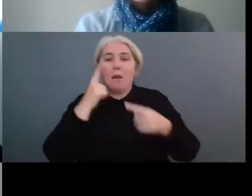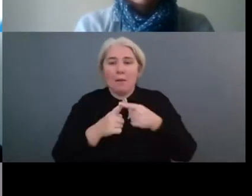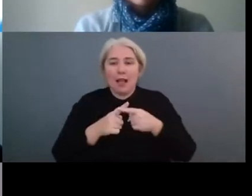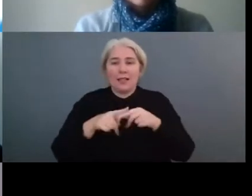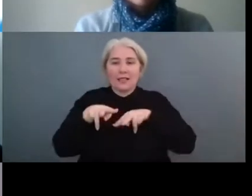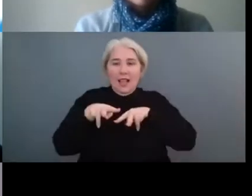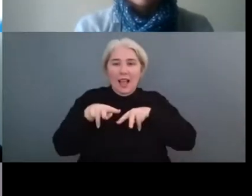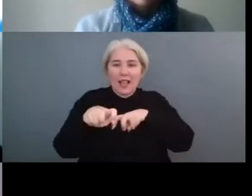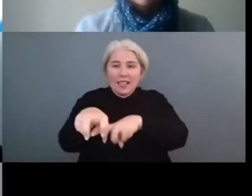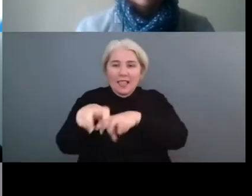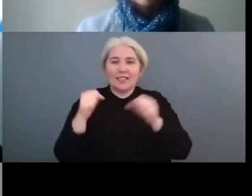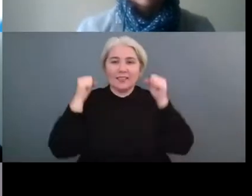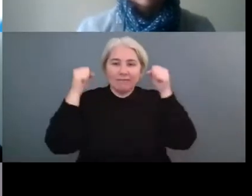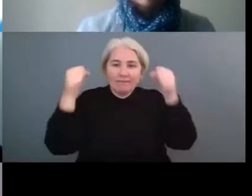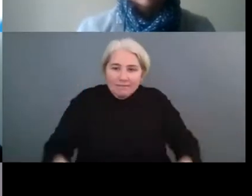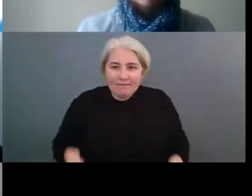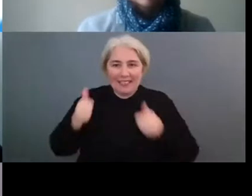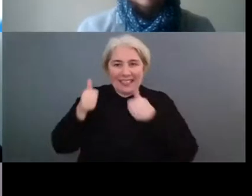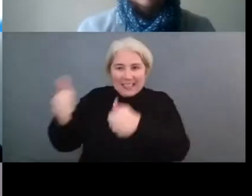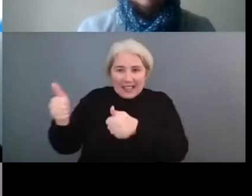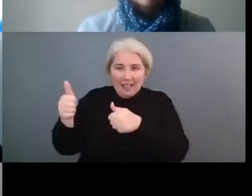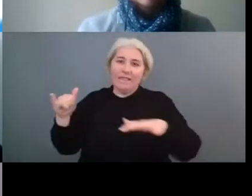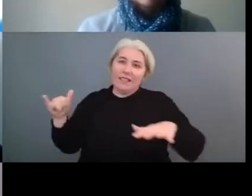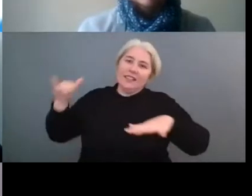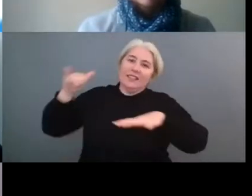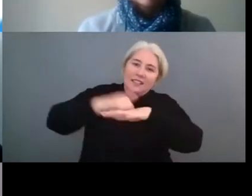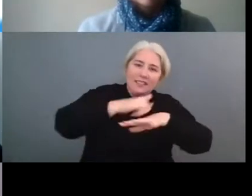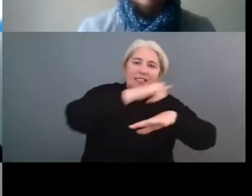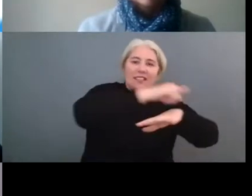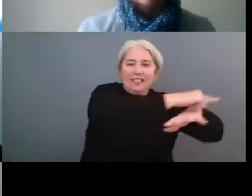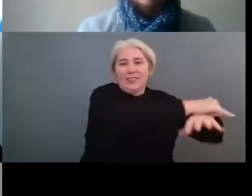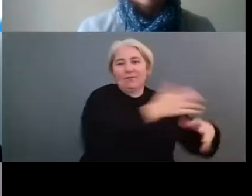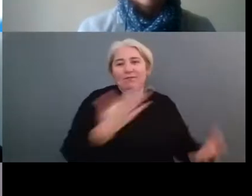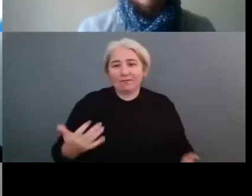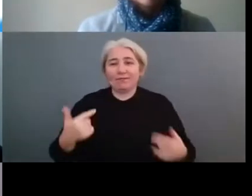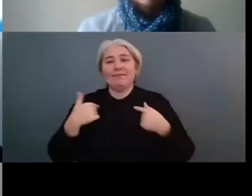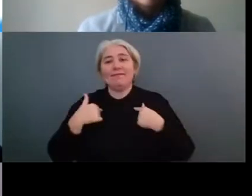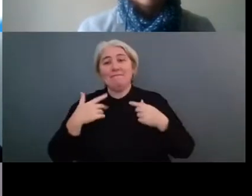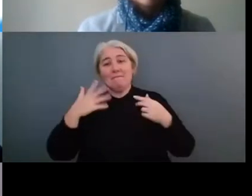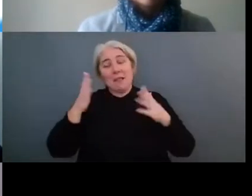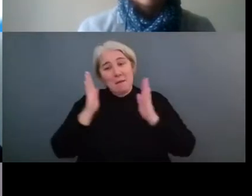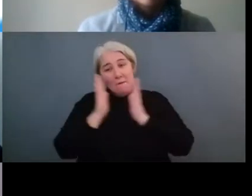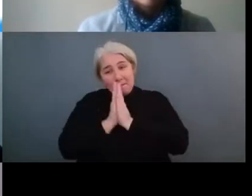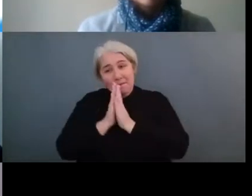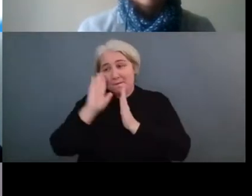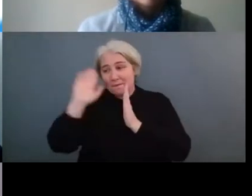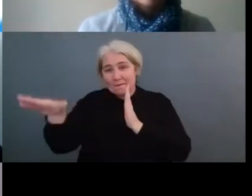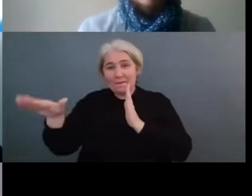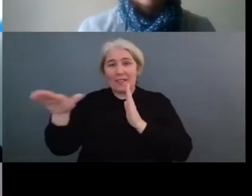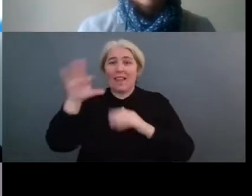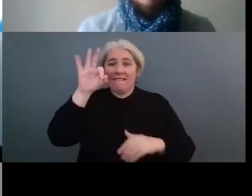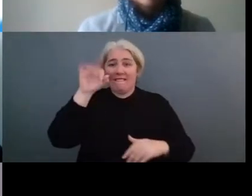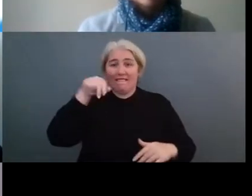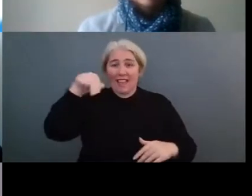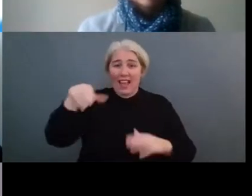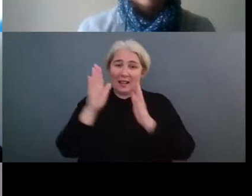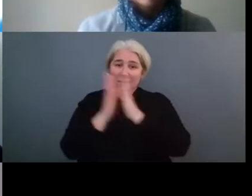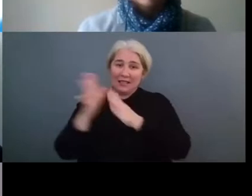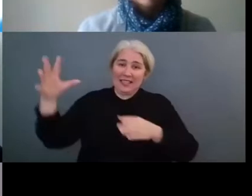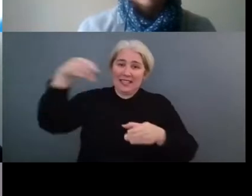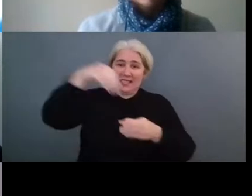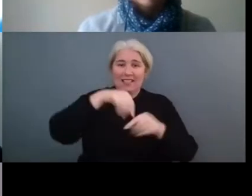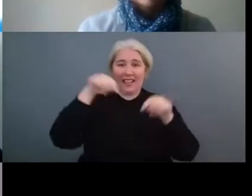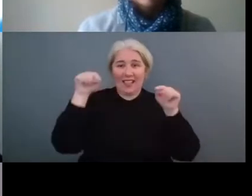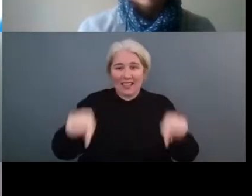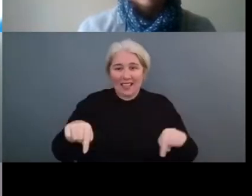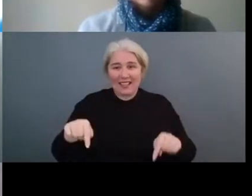efforts. So at the same time, we need the fans then to participate and to help us in this reduction effort. We've